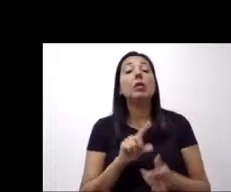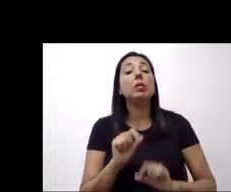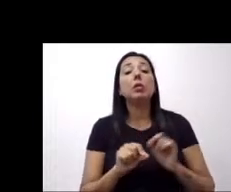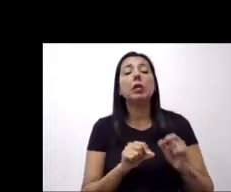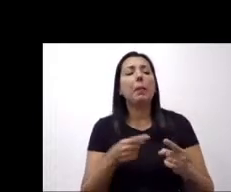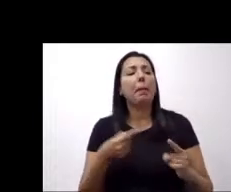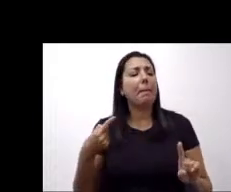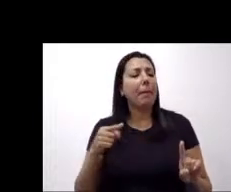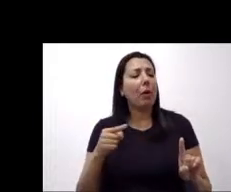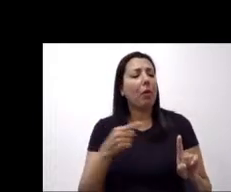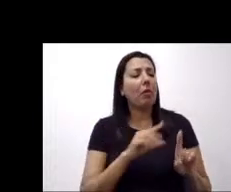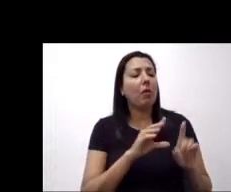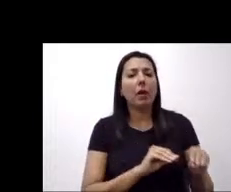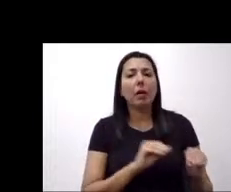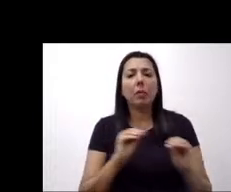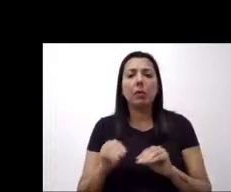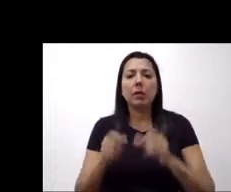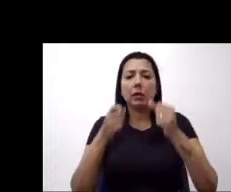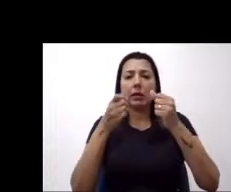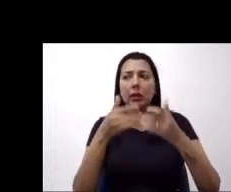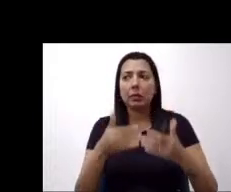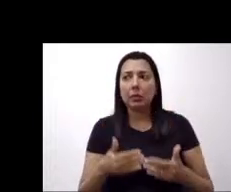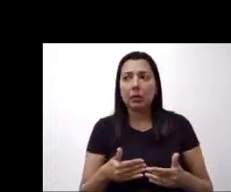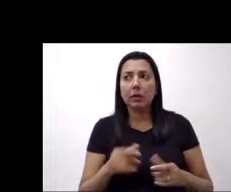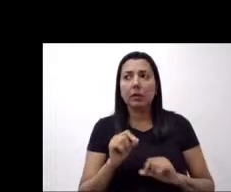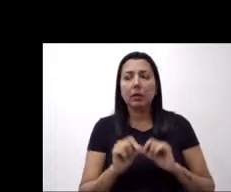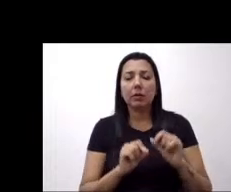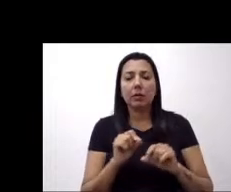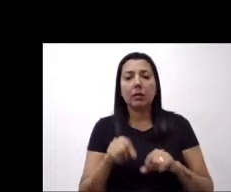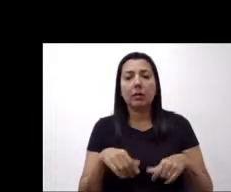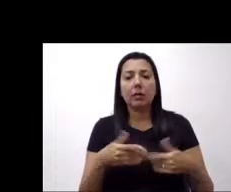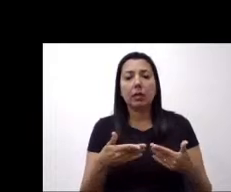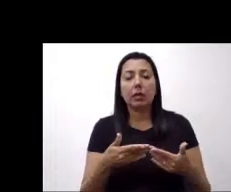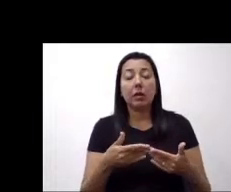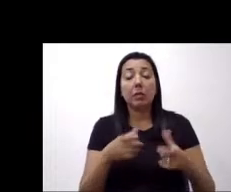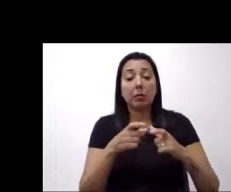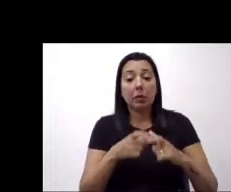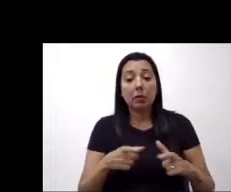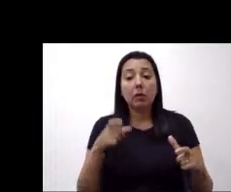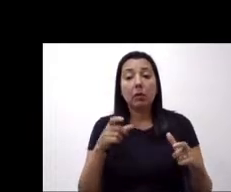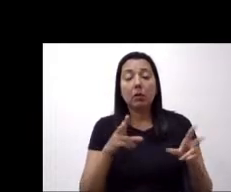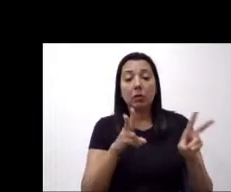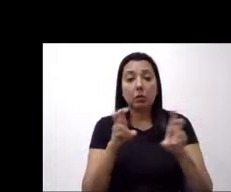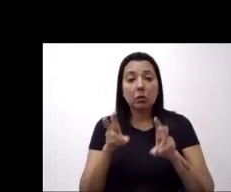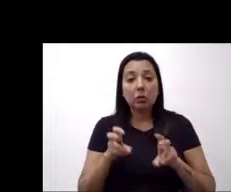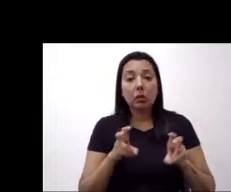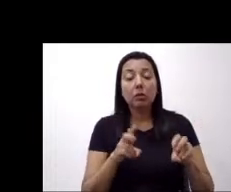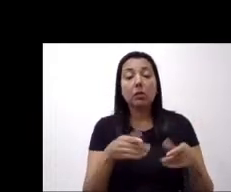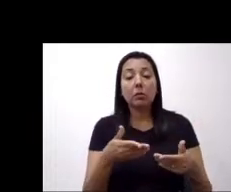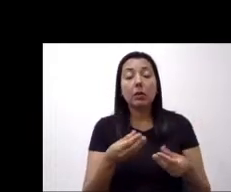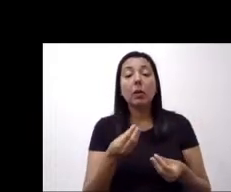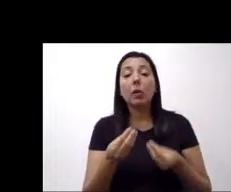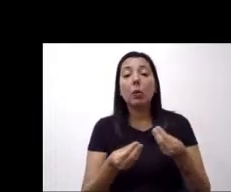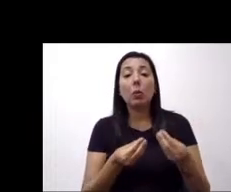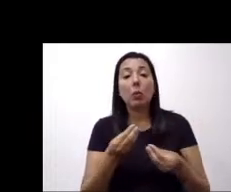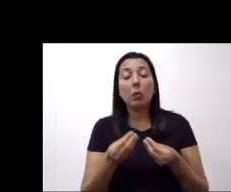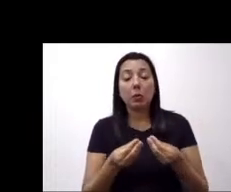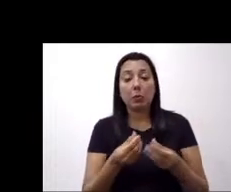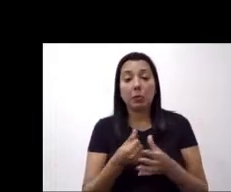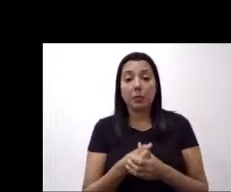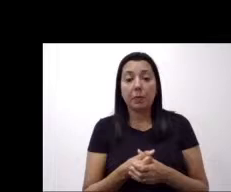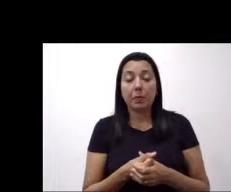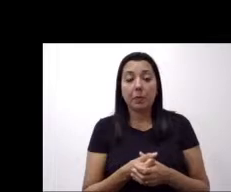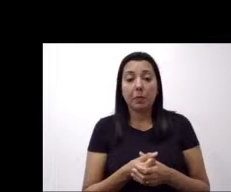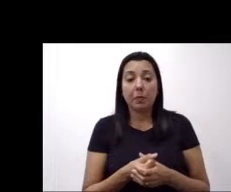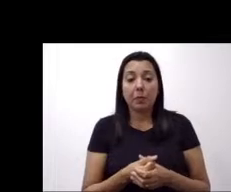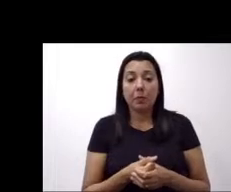change. So in most of the approach we have, it's like I call this a positivist model,